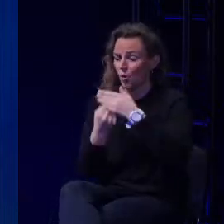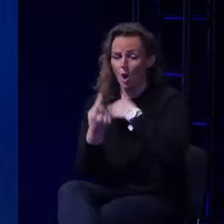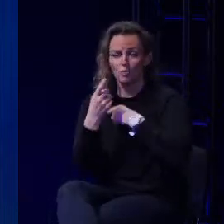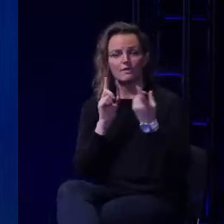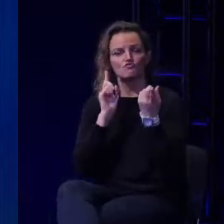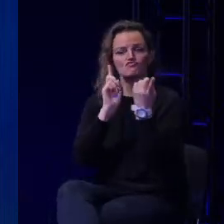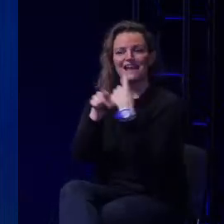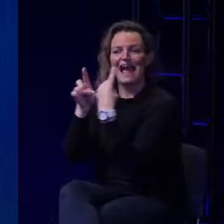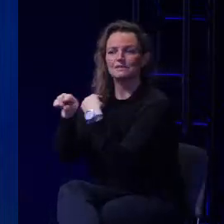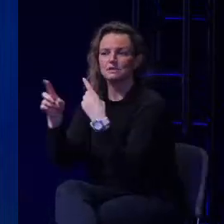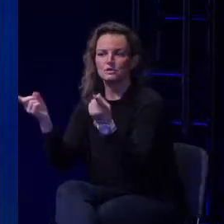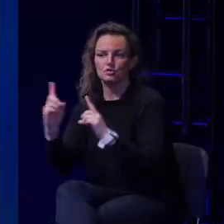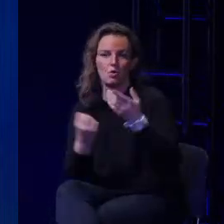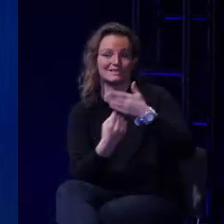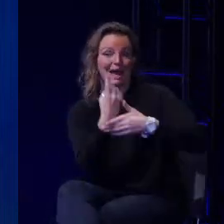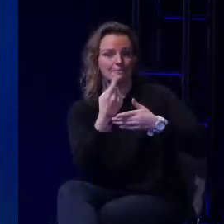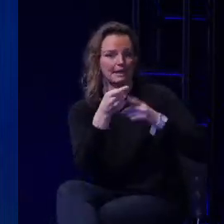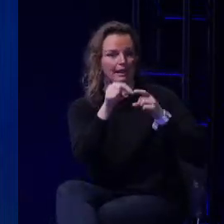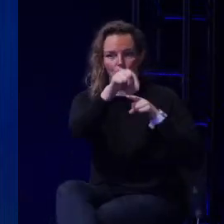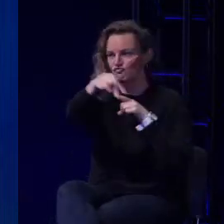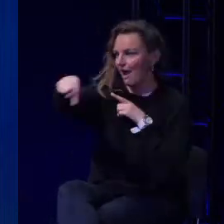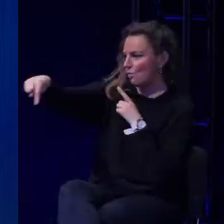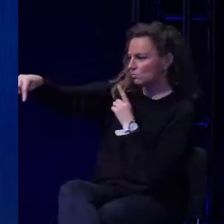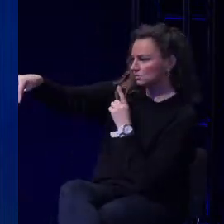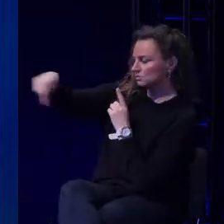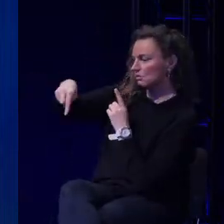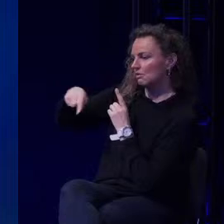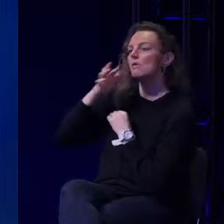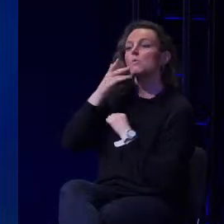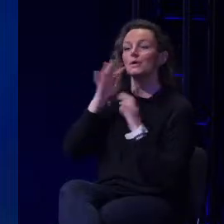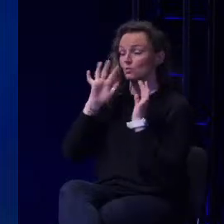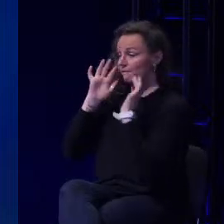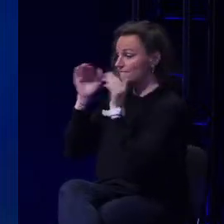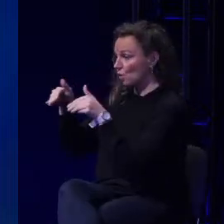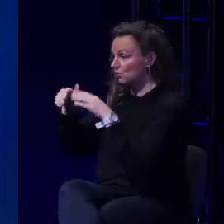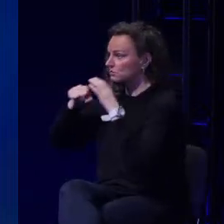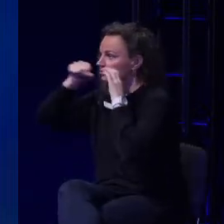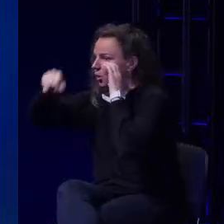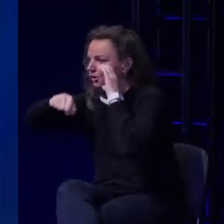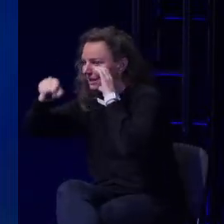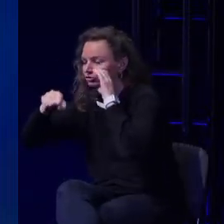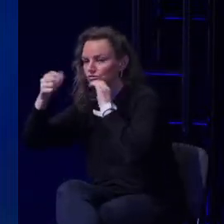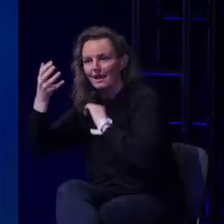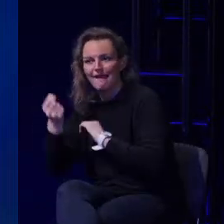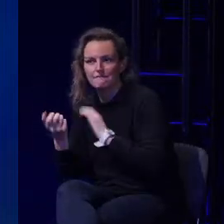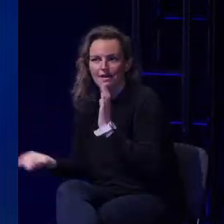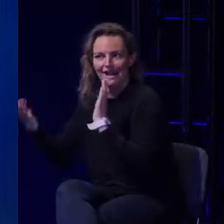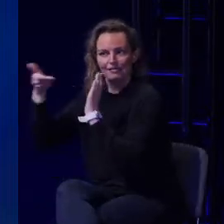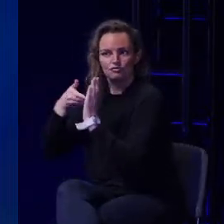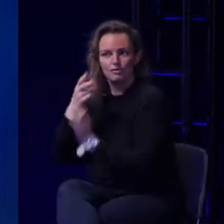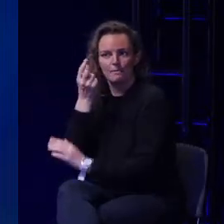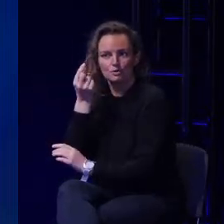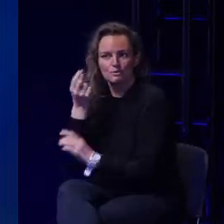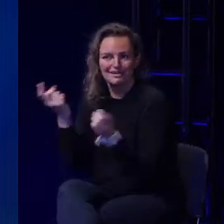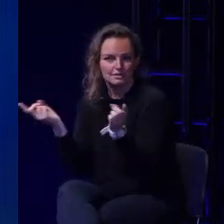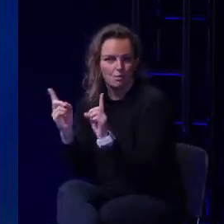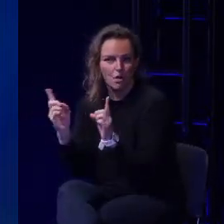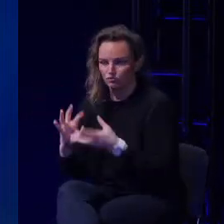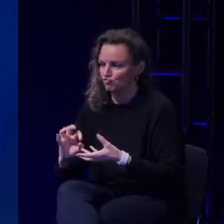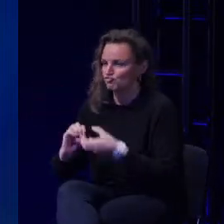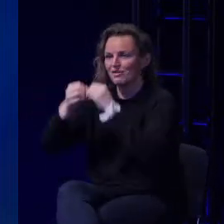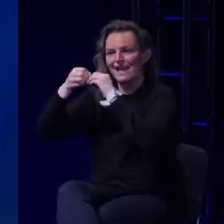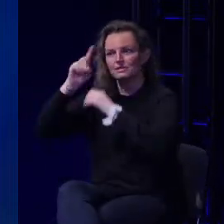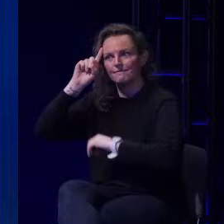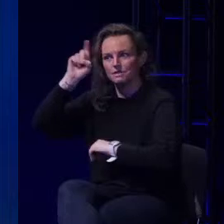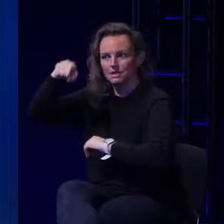When you move into documentaries, there is that possibility of creativity within, because you're given more